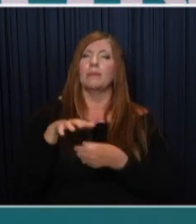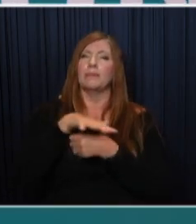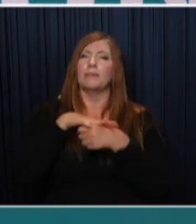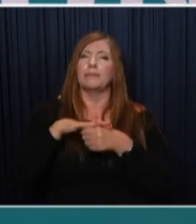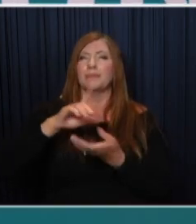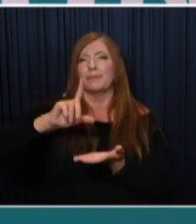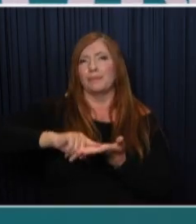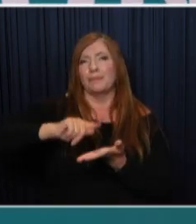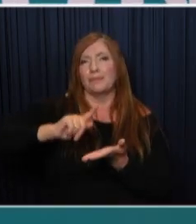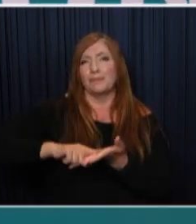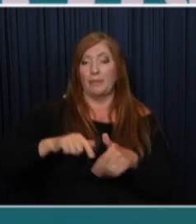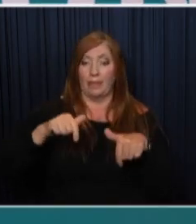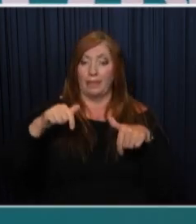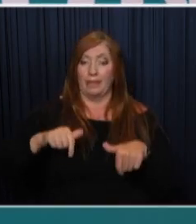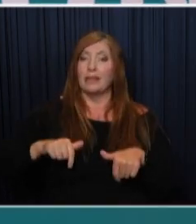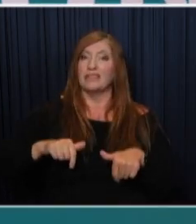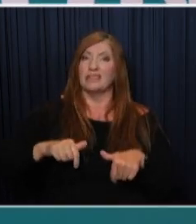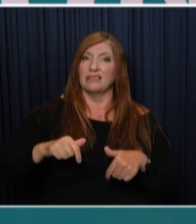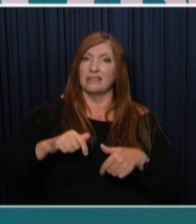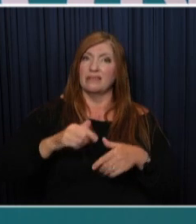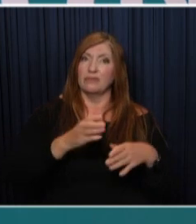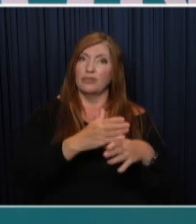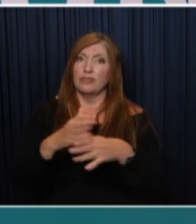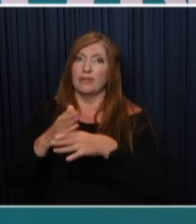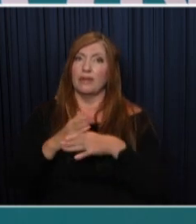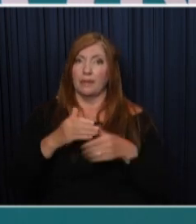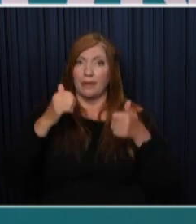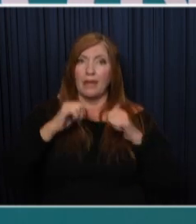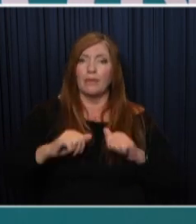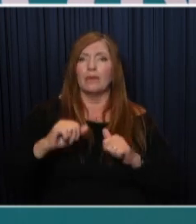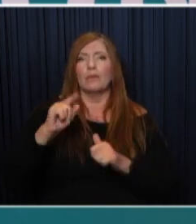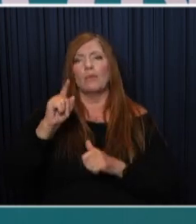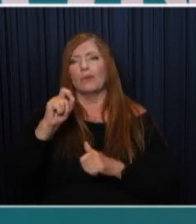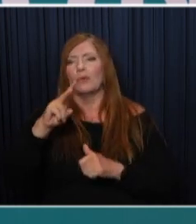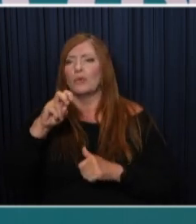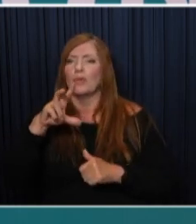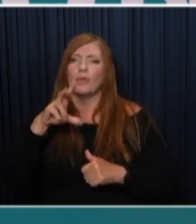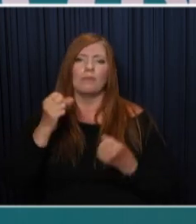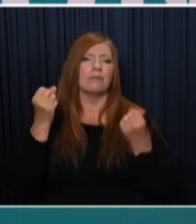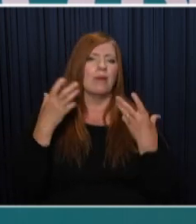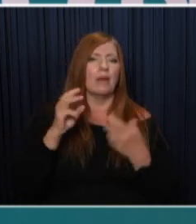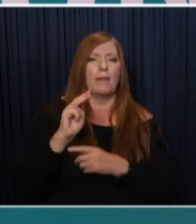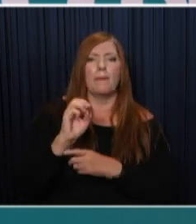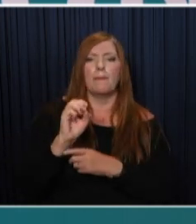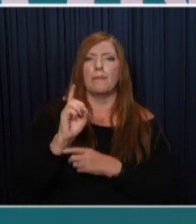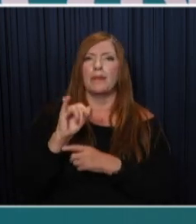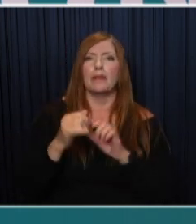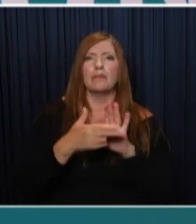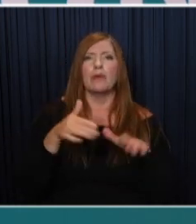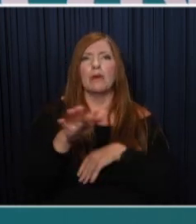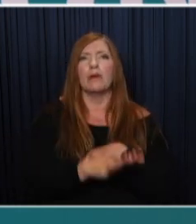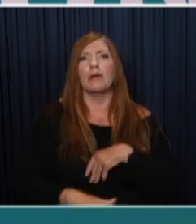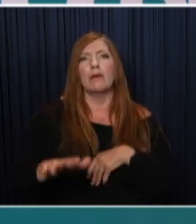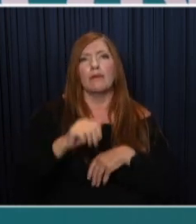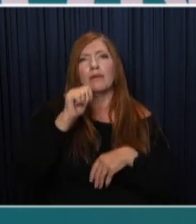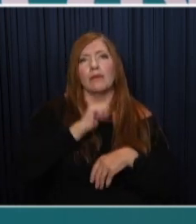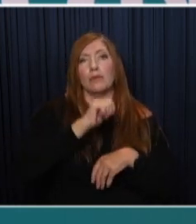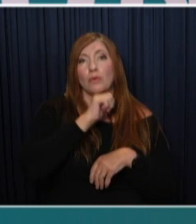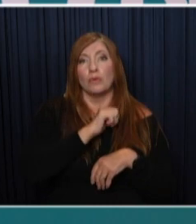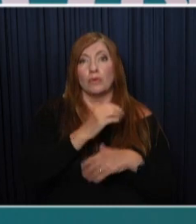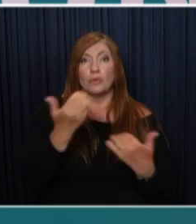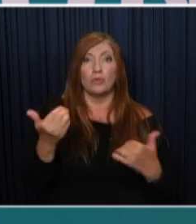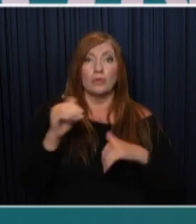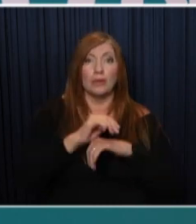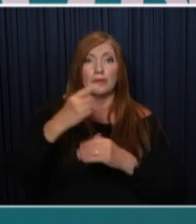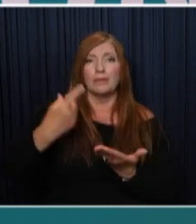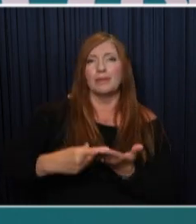newspapers. This is a shared effort between hundreds of local media brands all across Arizona. Now, the format of this debate may be familiar